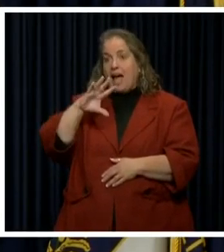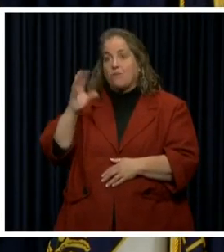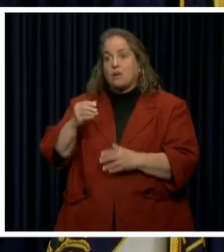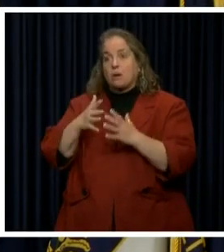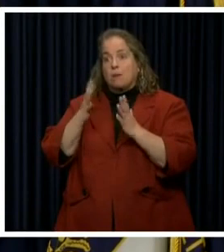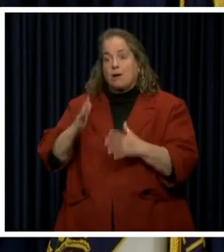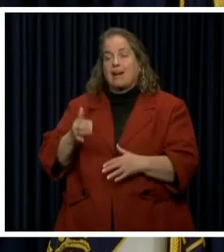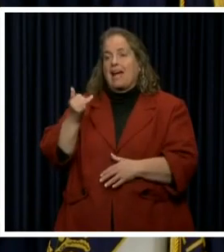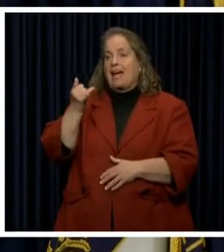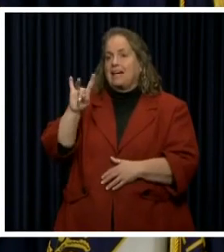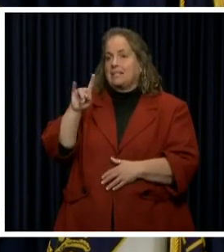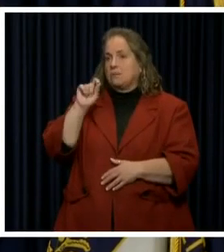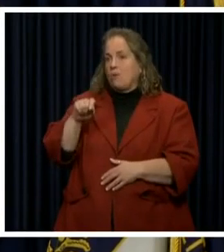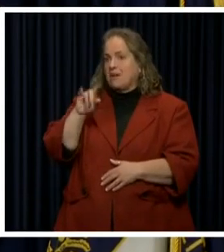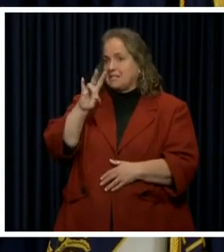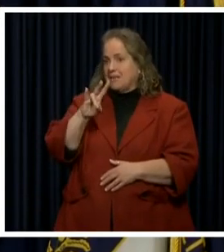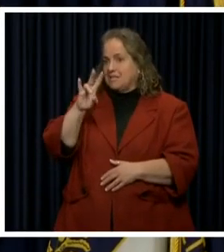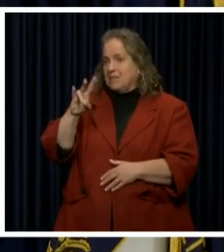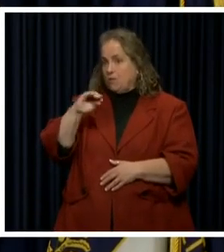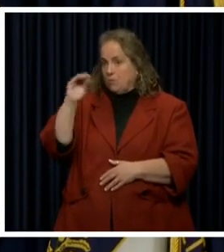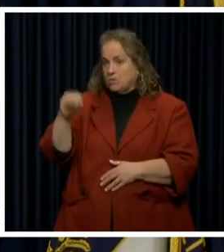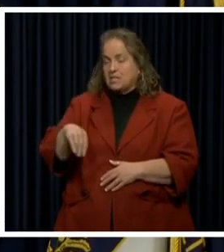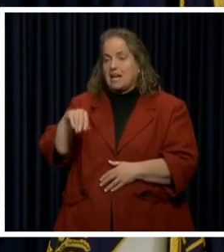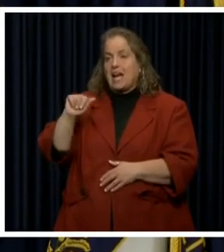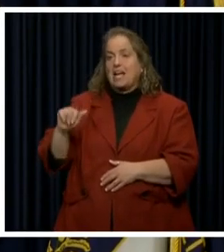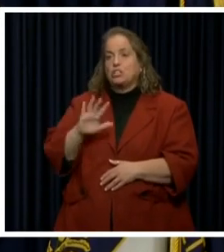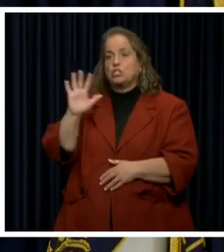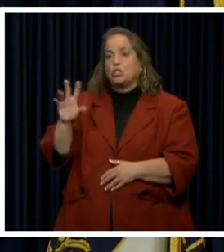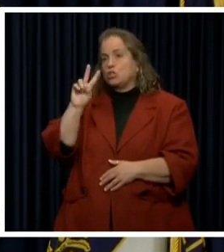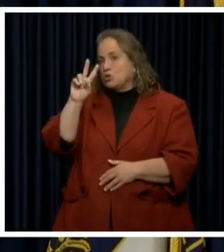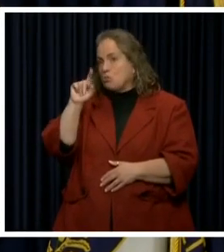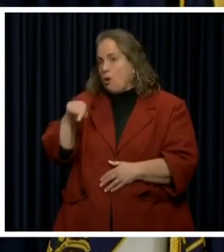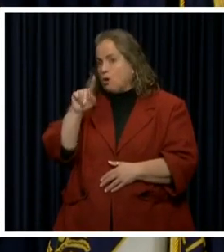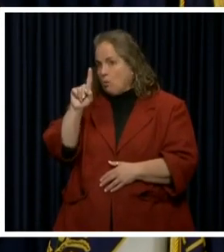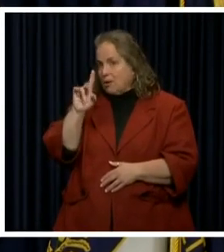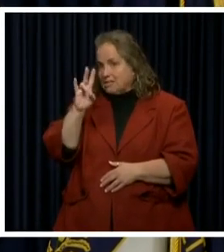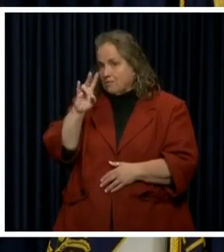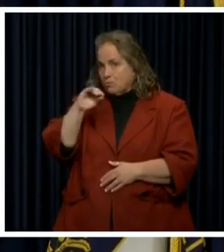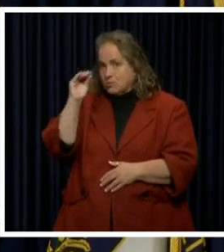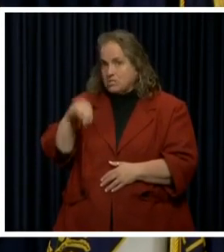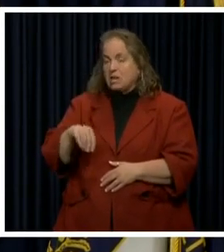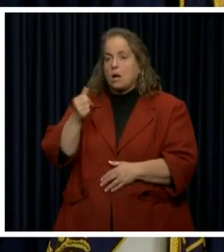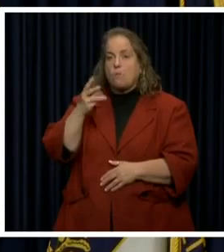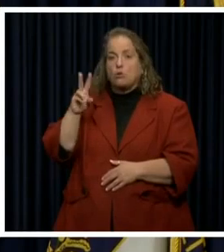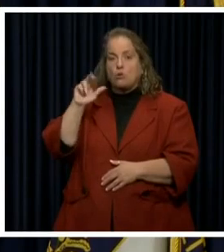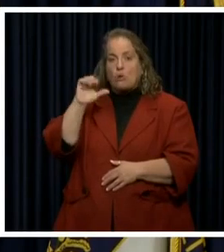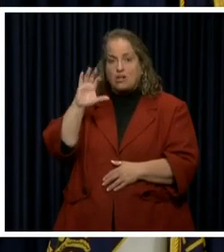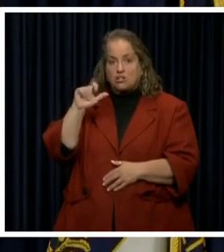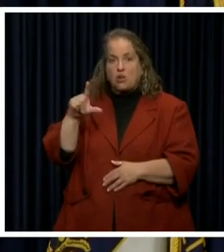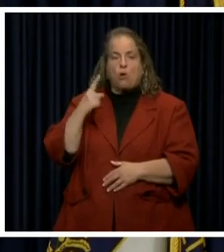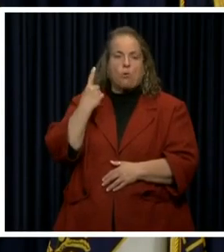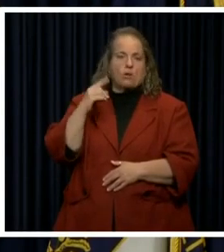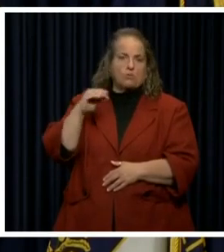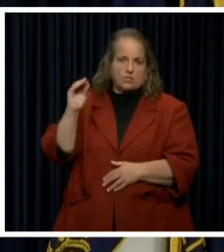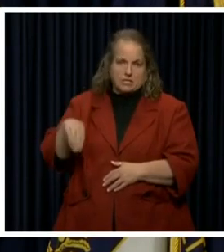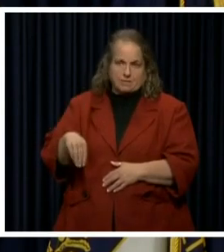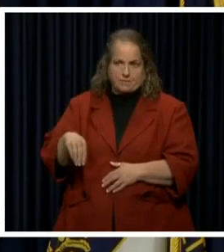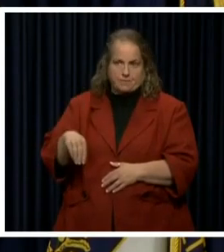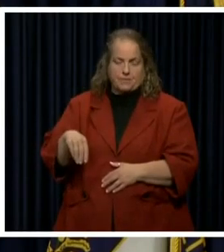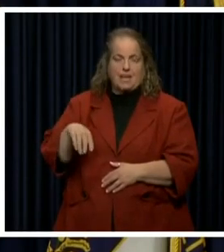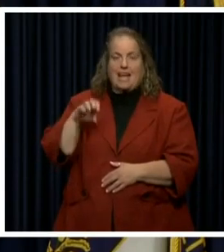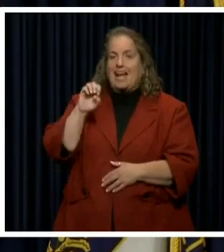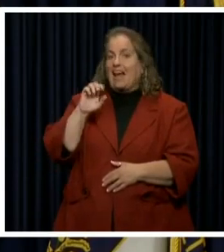American 18.77%, Asian 2.17%, multiracial basically 1%. And